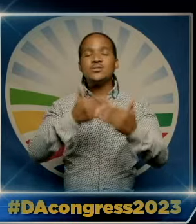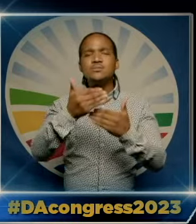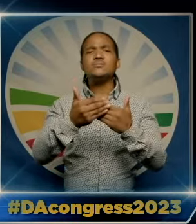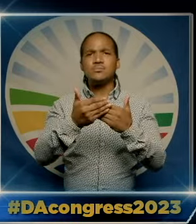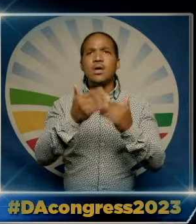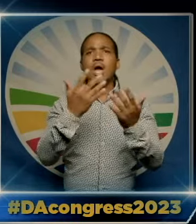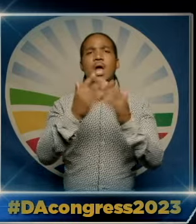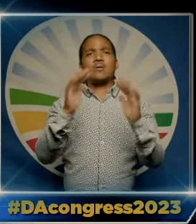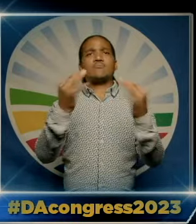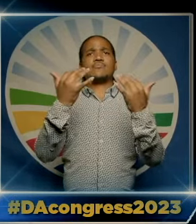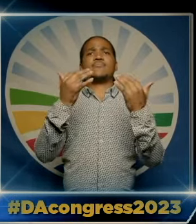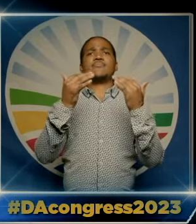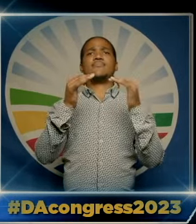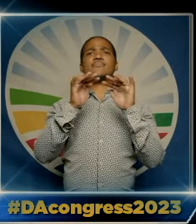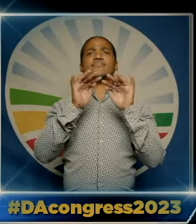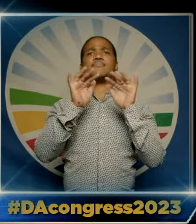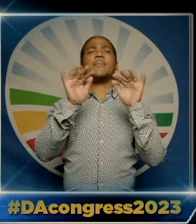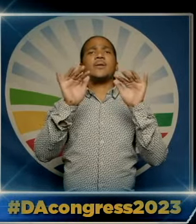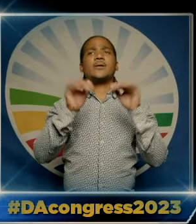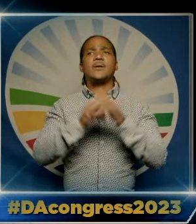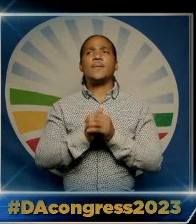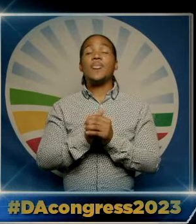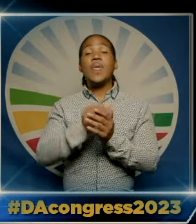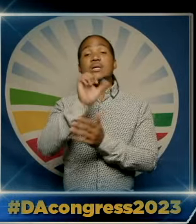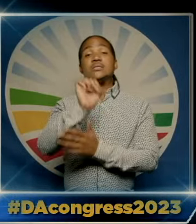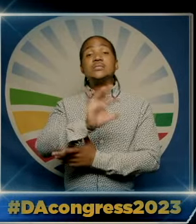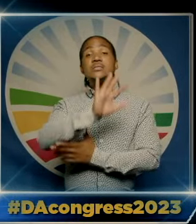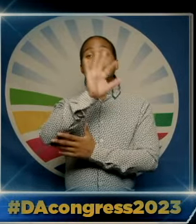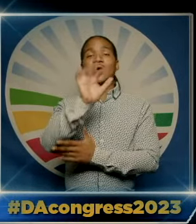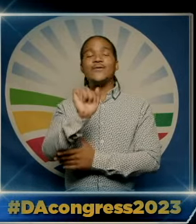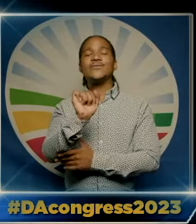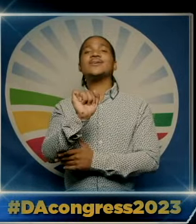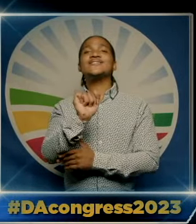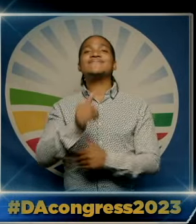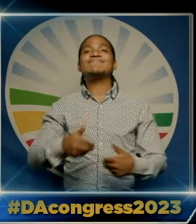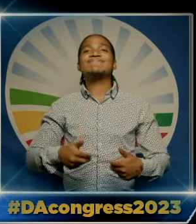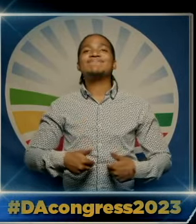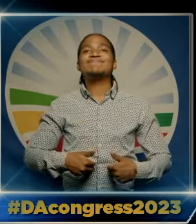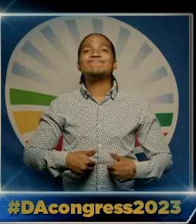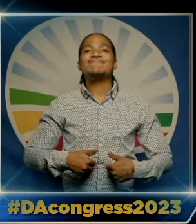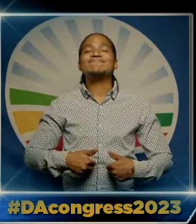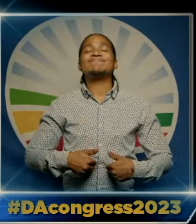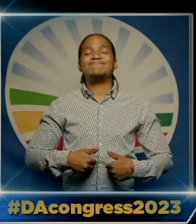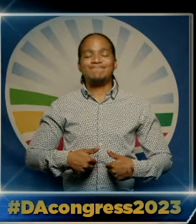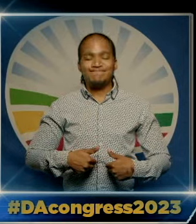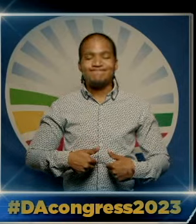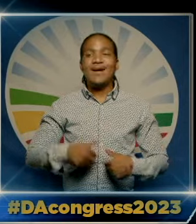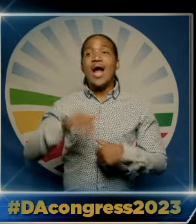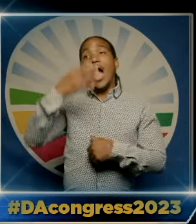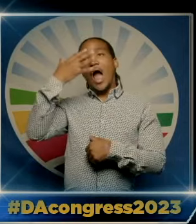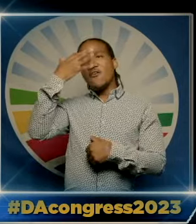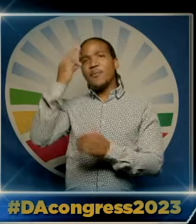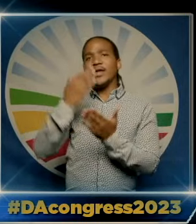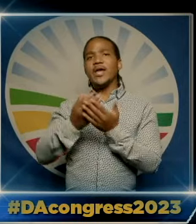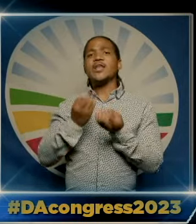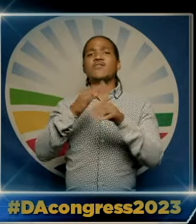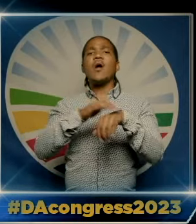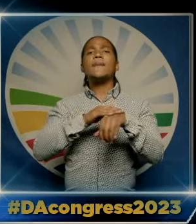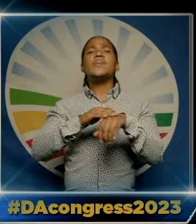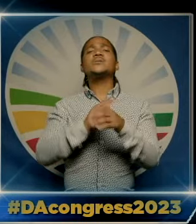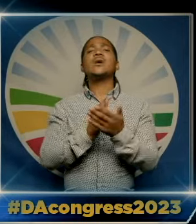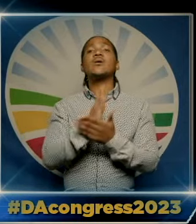of employees. South Africans are hungry for a government that can get the basics right. And in the last